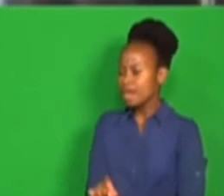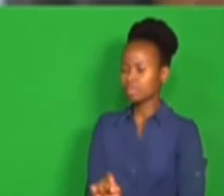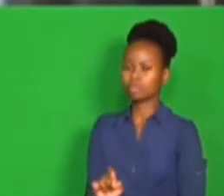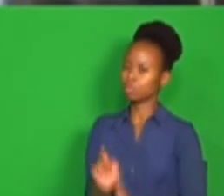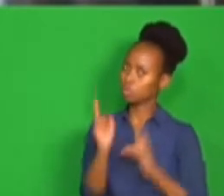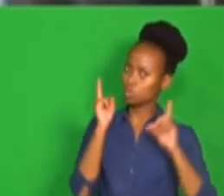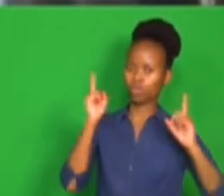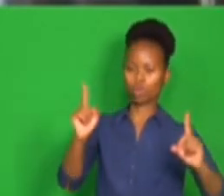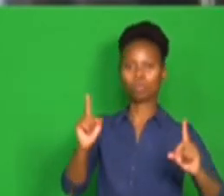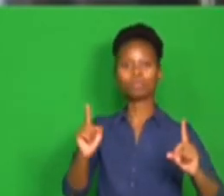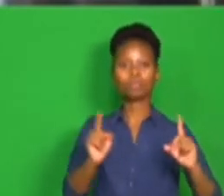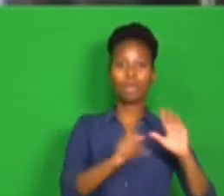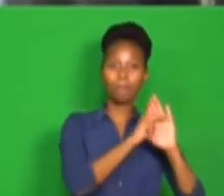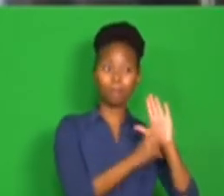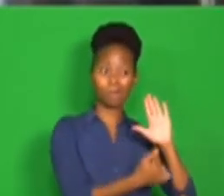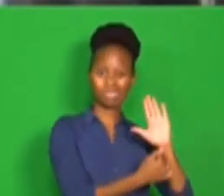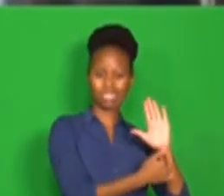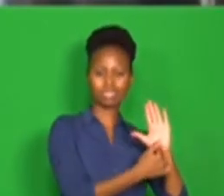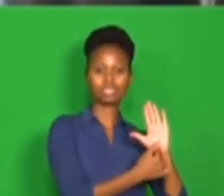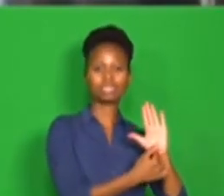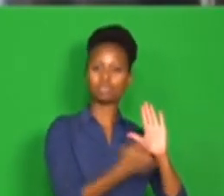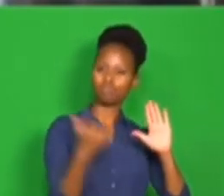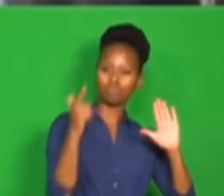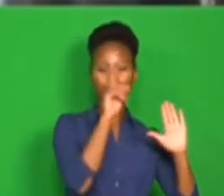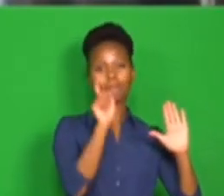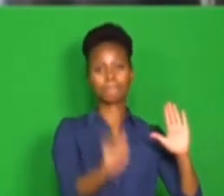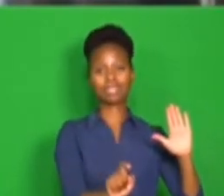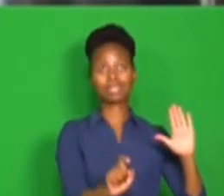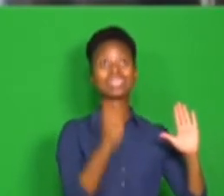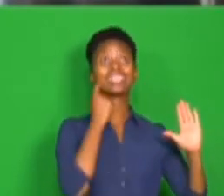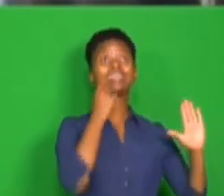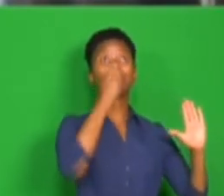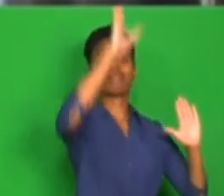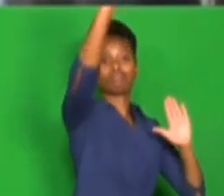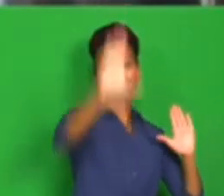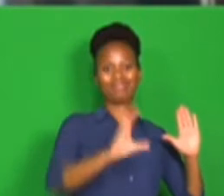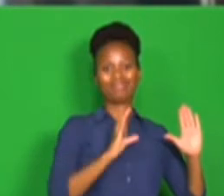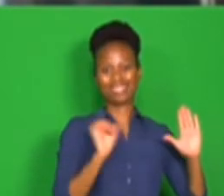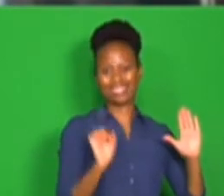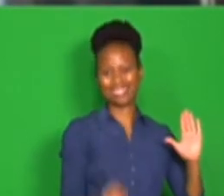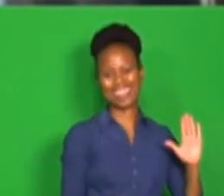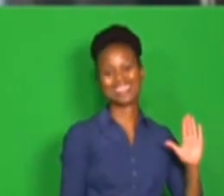prudent macro settings so that we could access that capital, so that we could